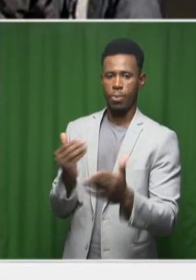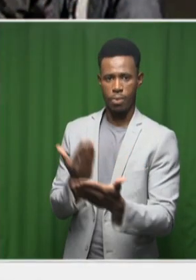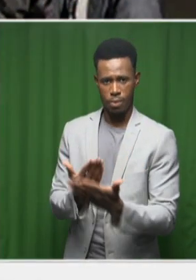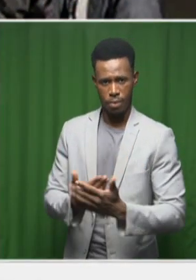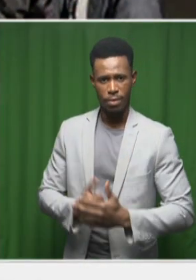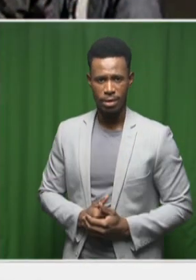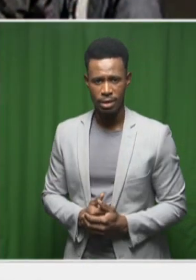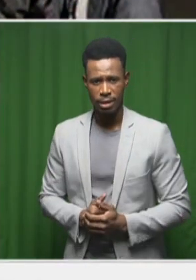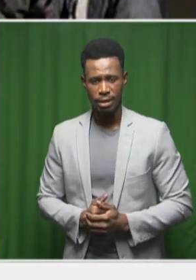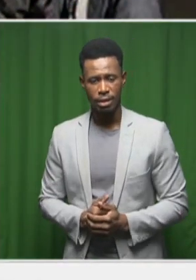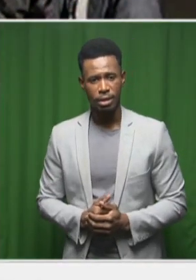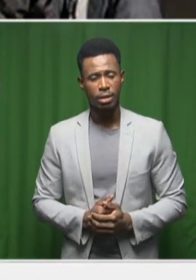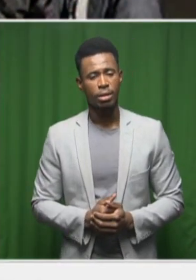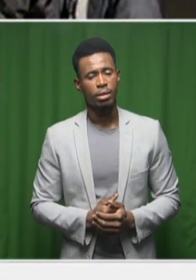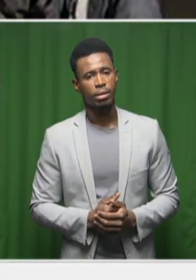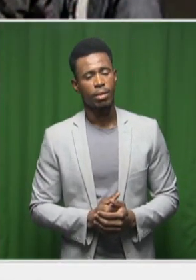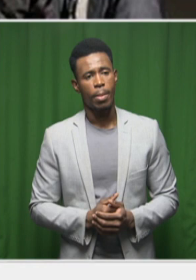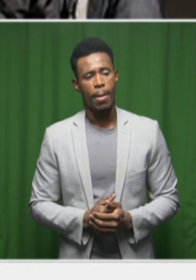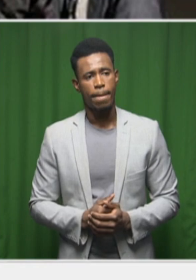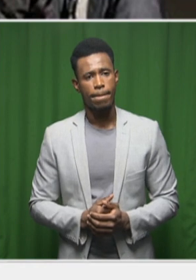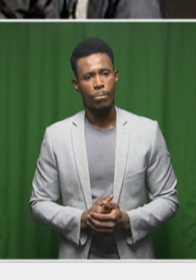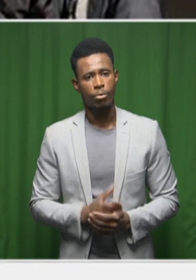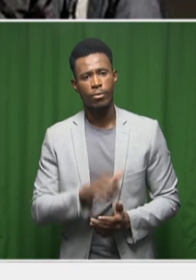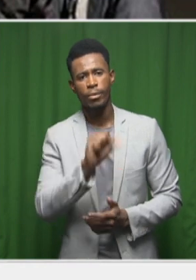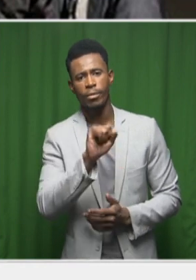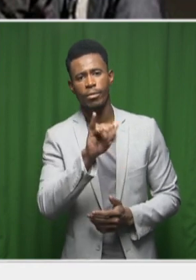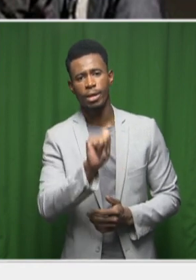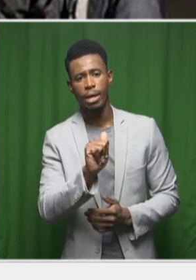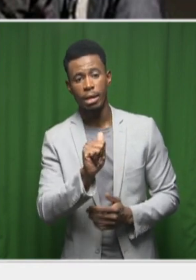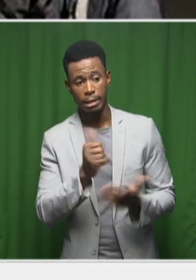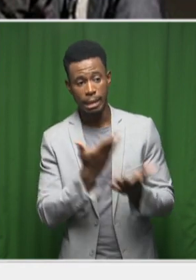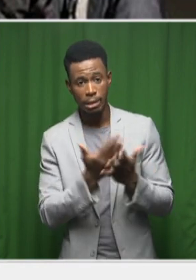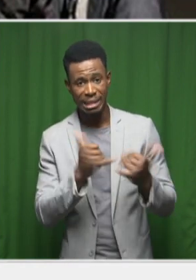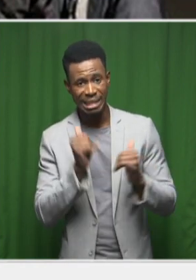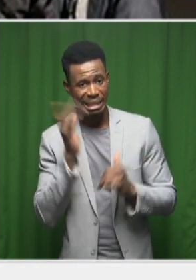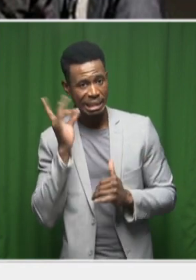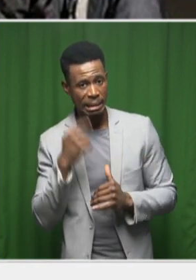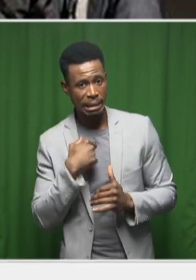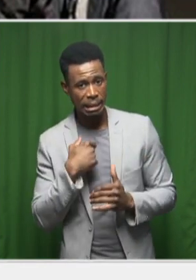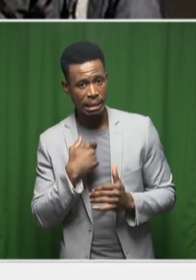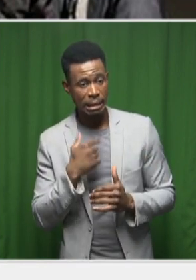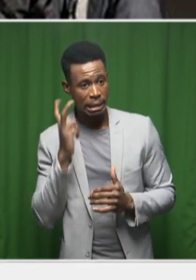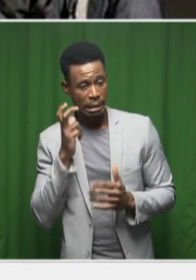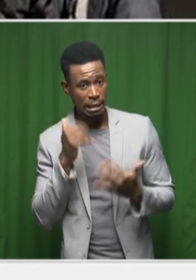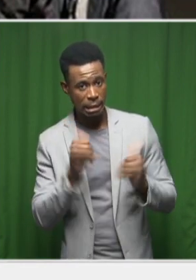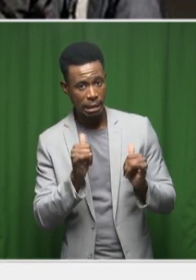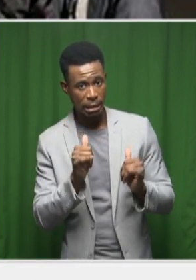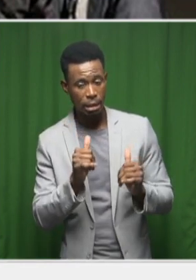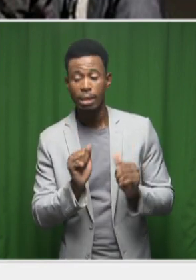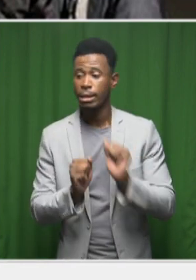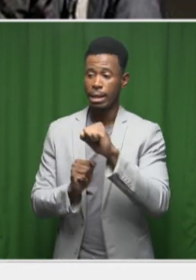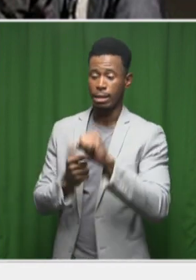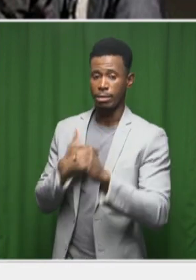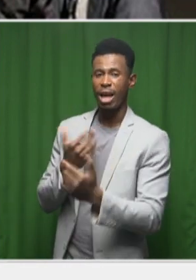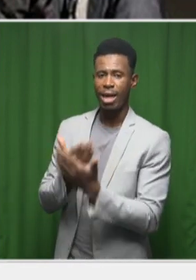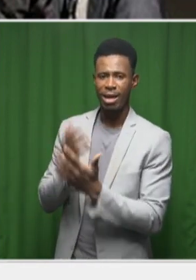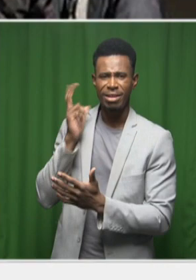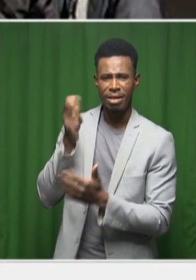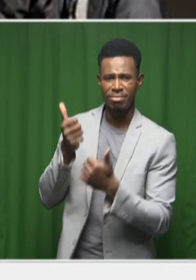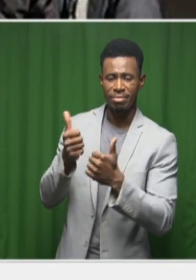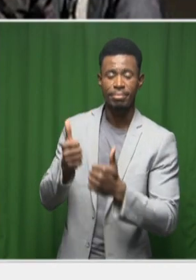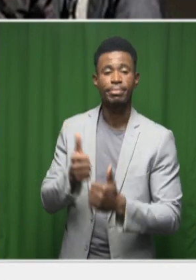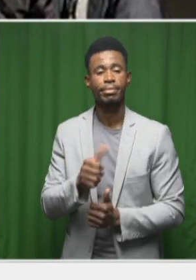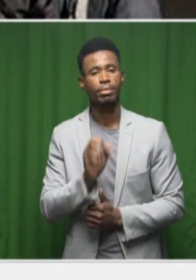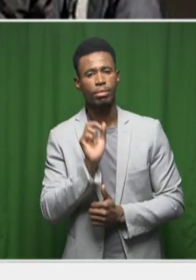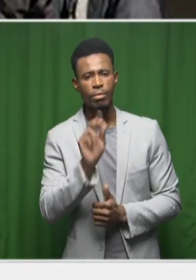Sia, how do we begin to... Sia, can you still hear me? Yes, I can. Yes, all right. So let's talk